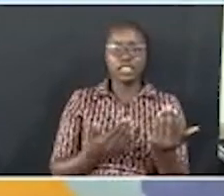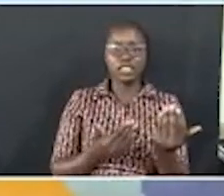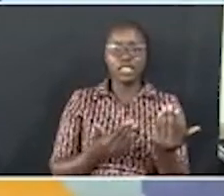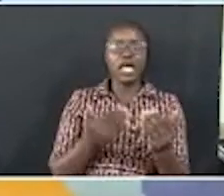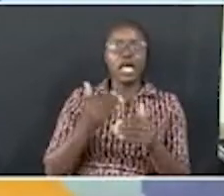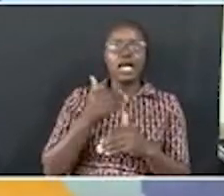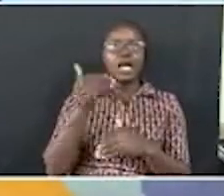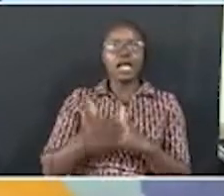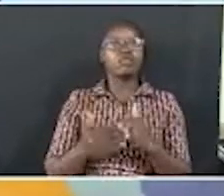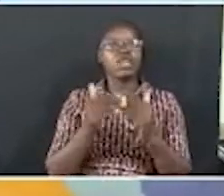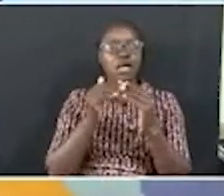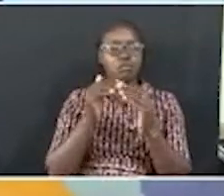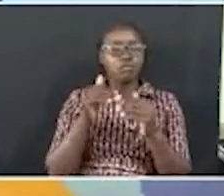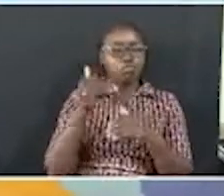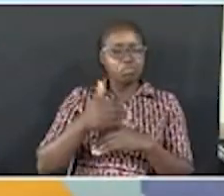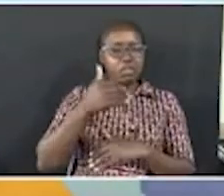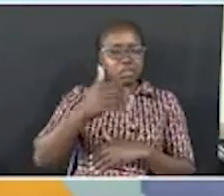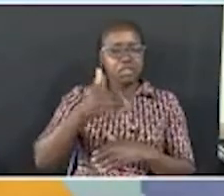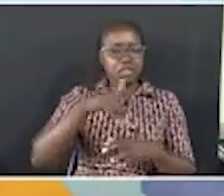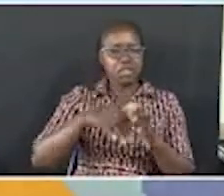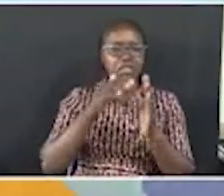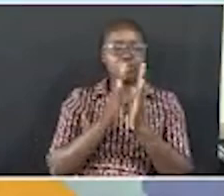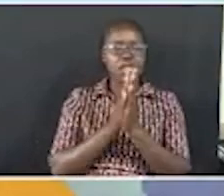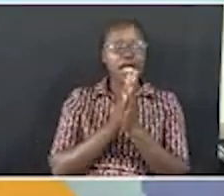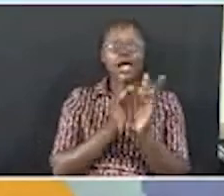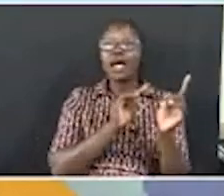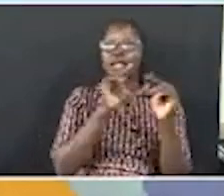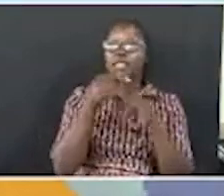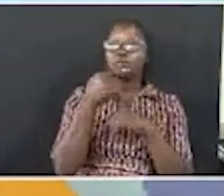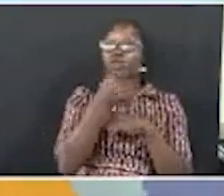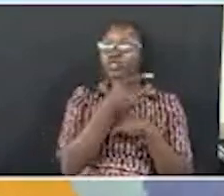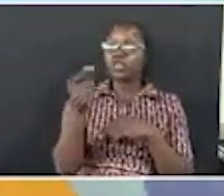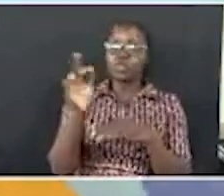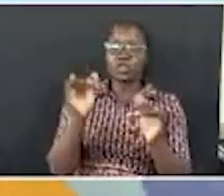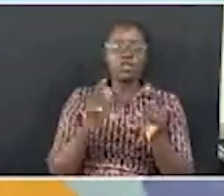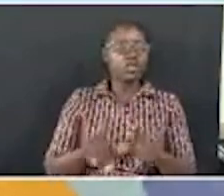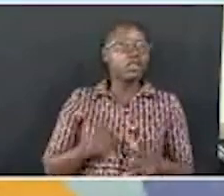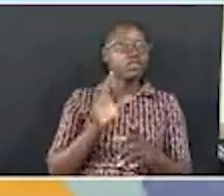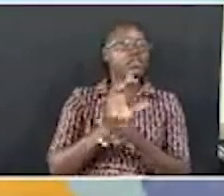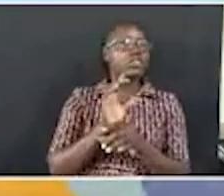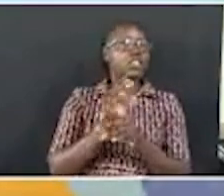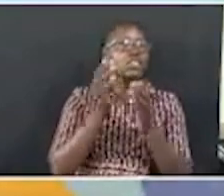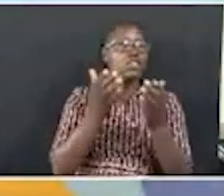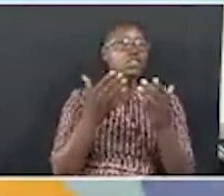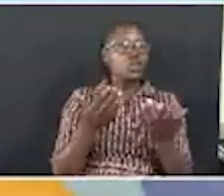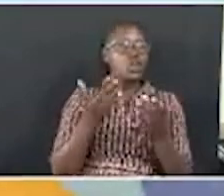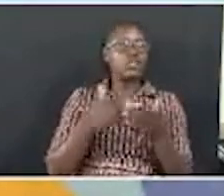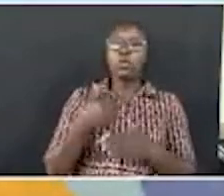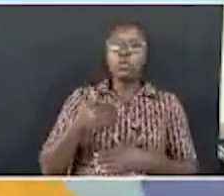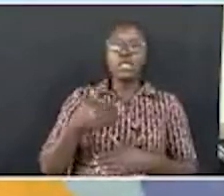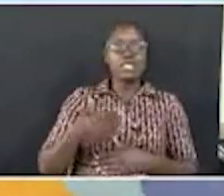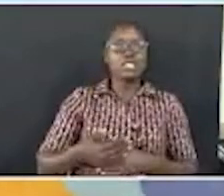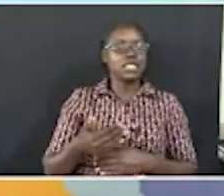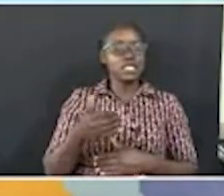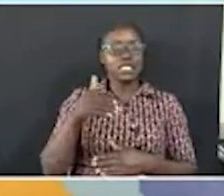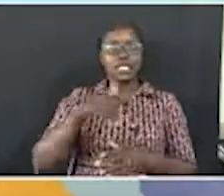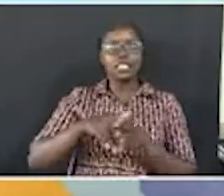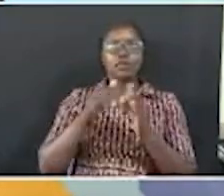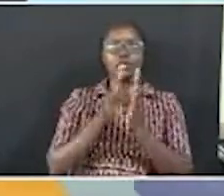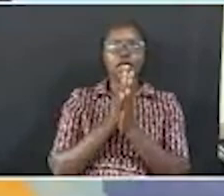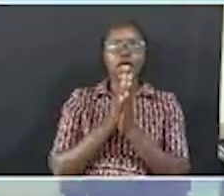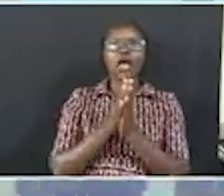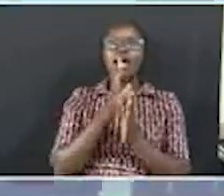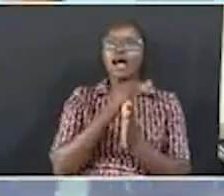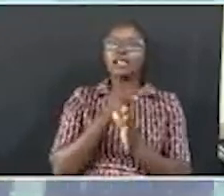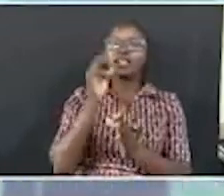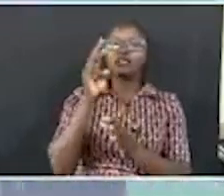after persistence in prayer. I came to tell you, New Life Church, you need to persist in prayer. And there